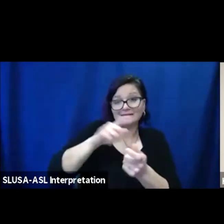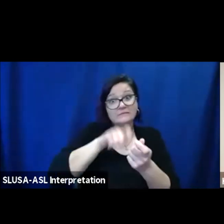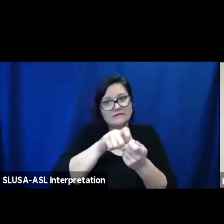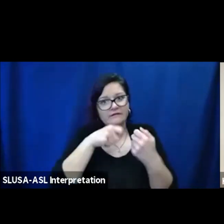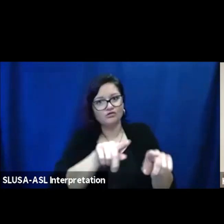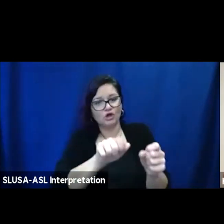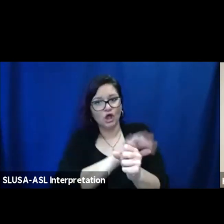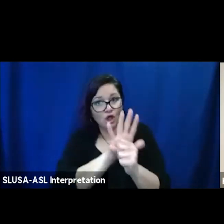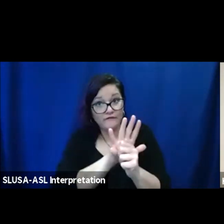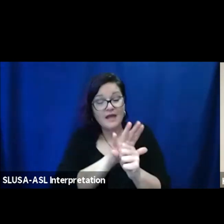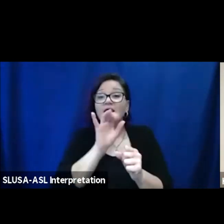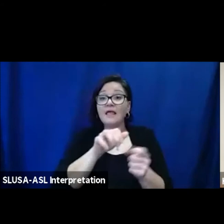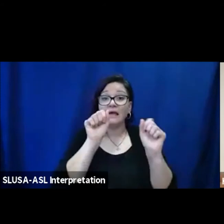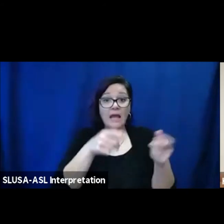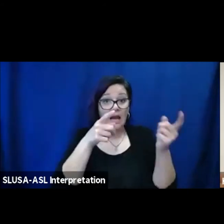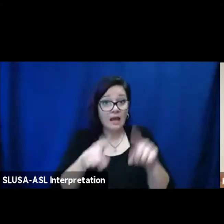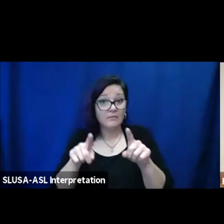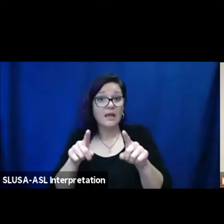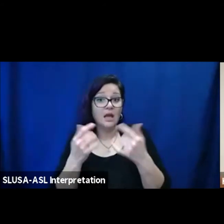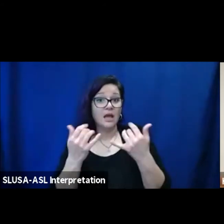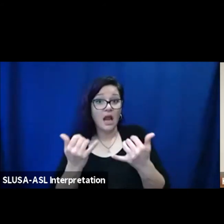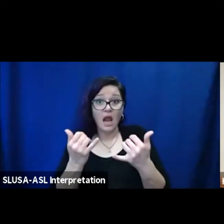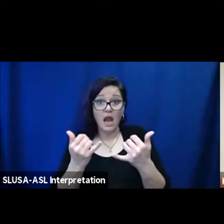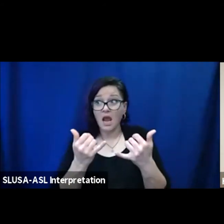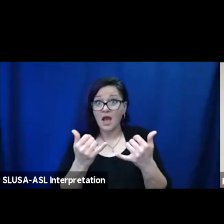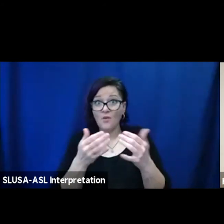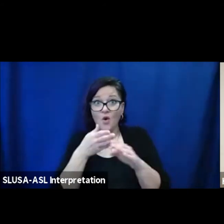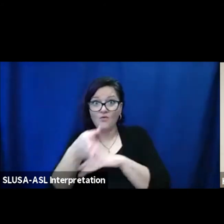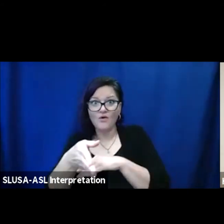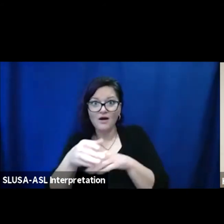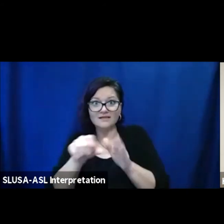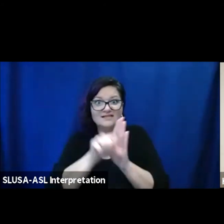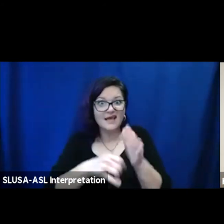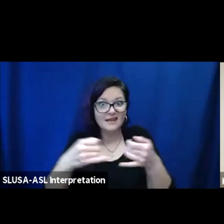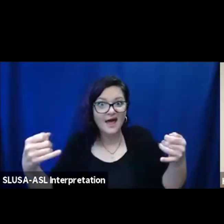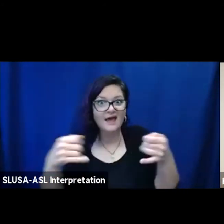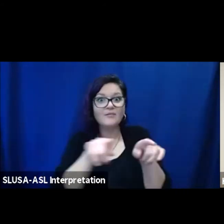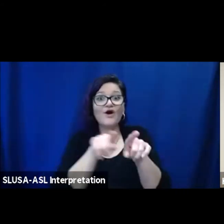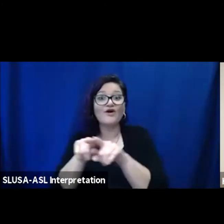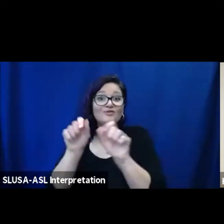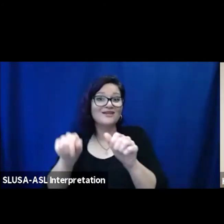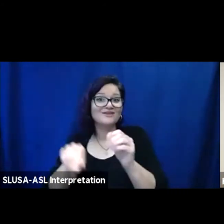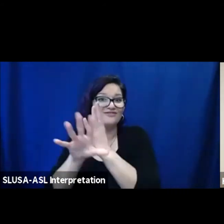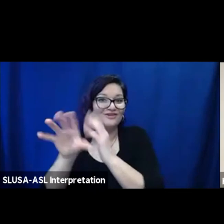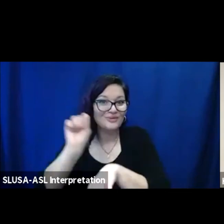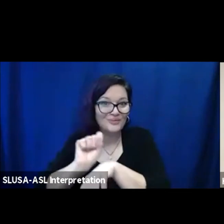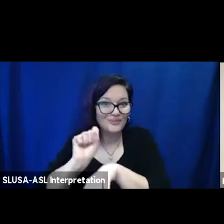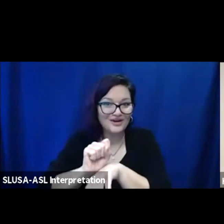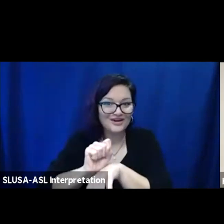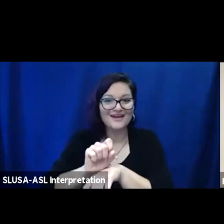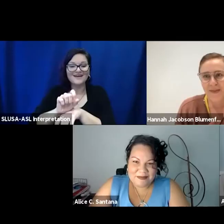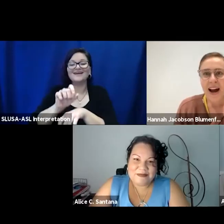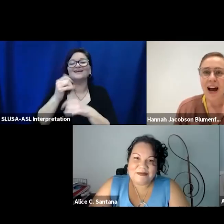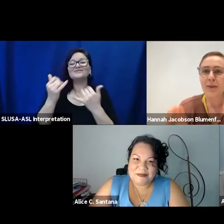and that can happen now across state lines and through the potential of virtual work. So Fred, Alice,